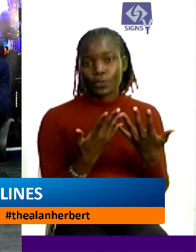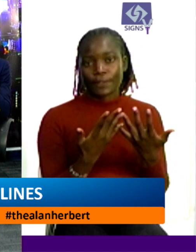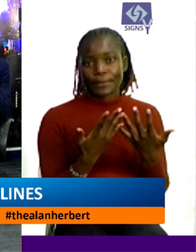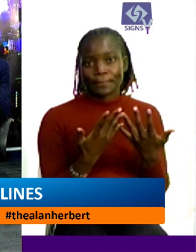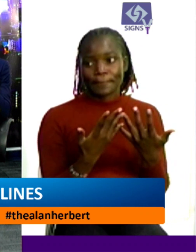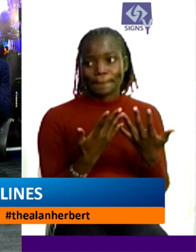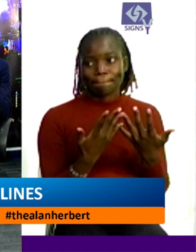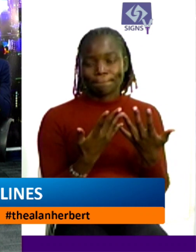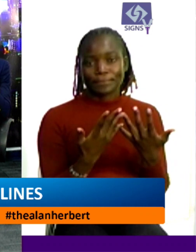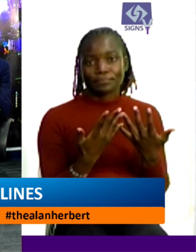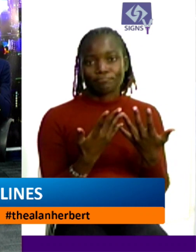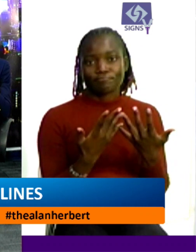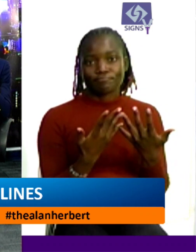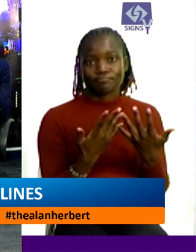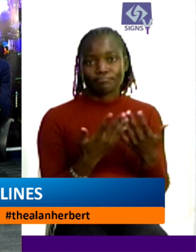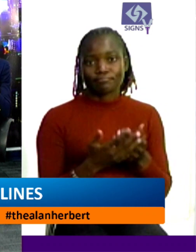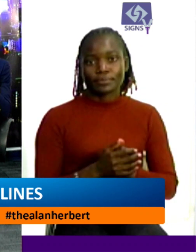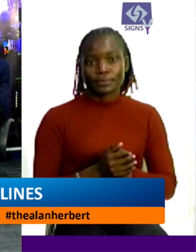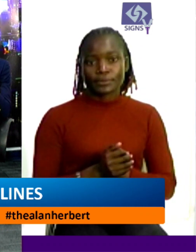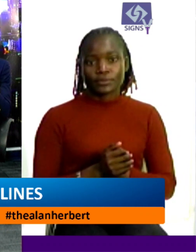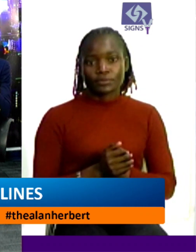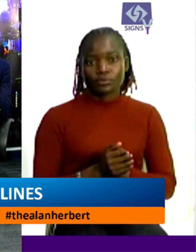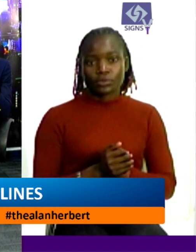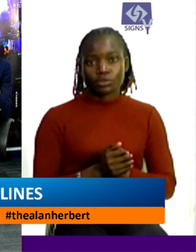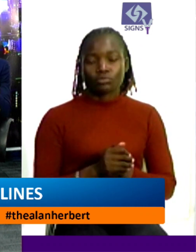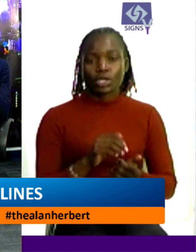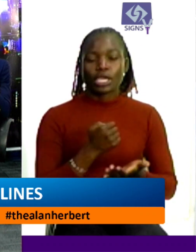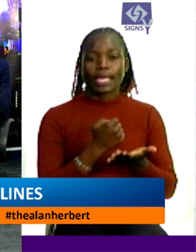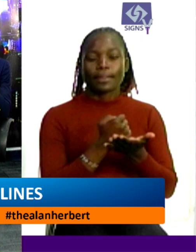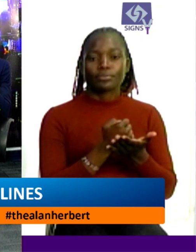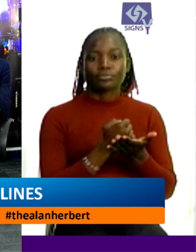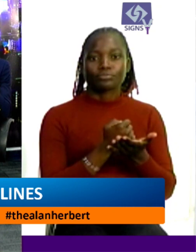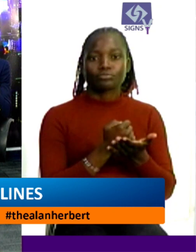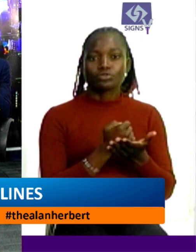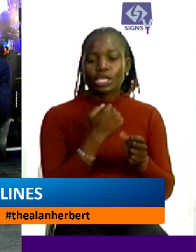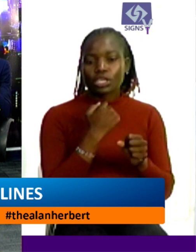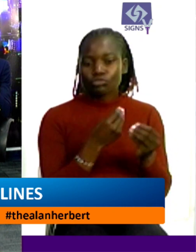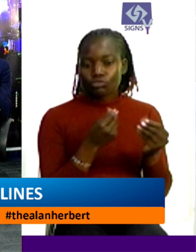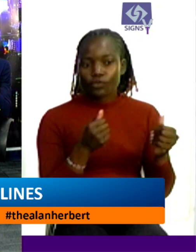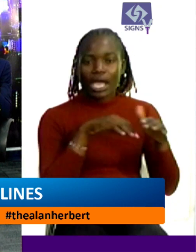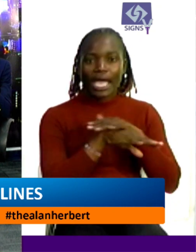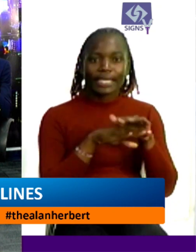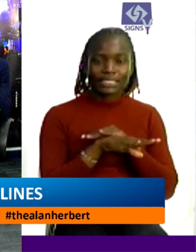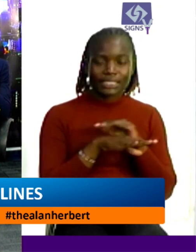do they deepen access to everything for the